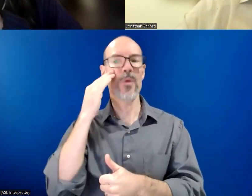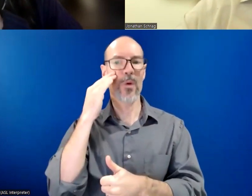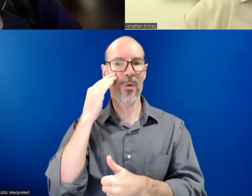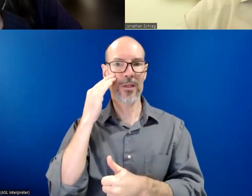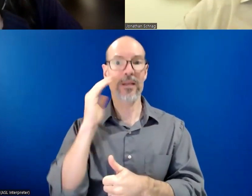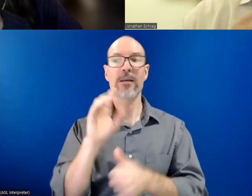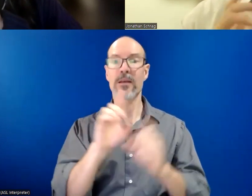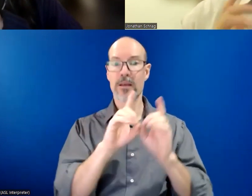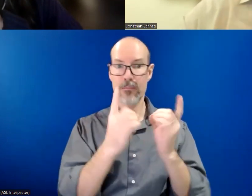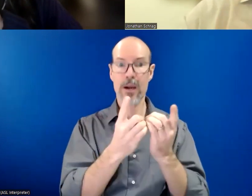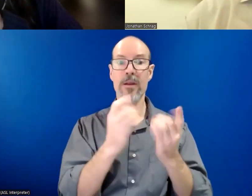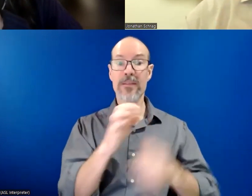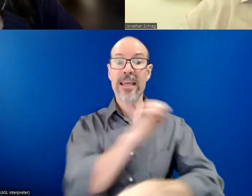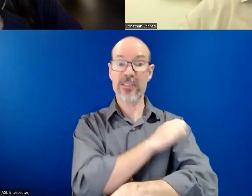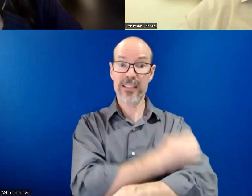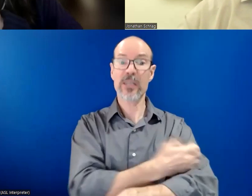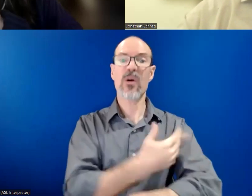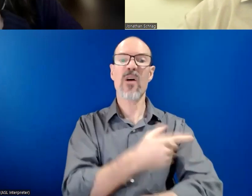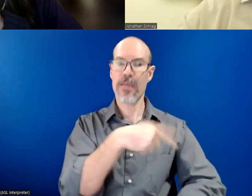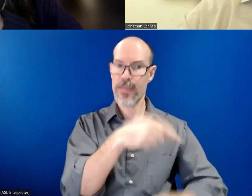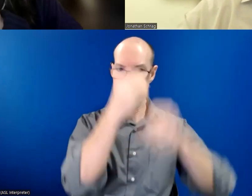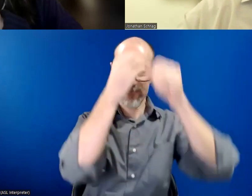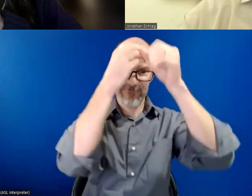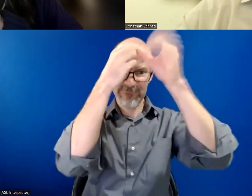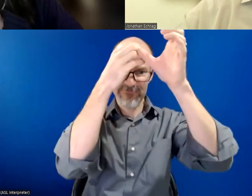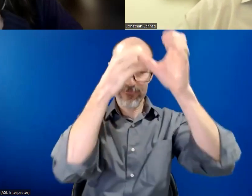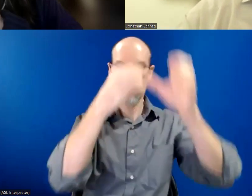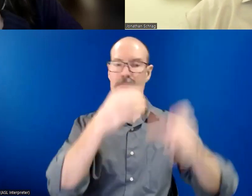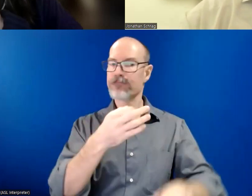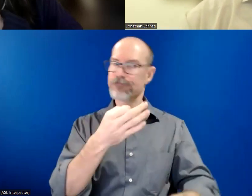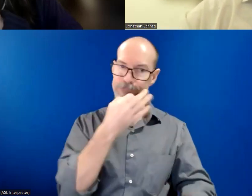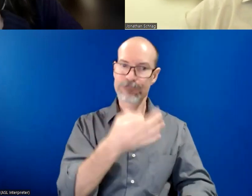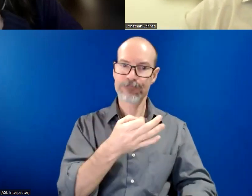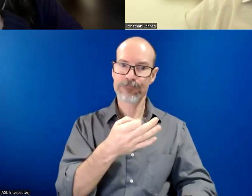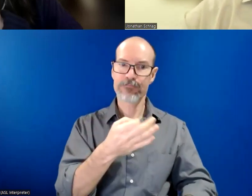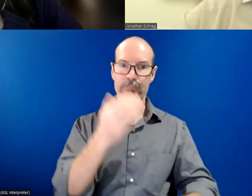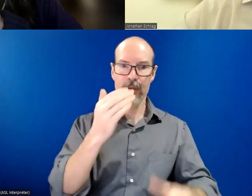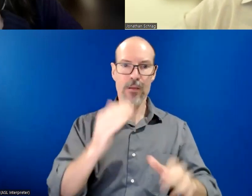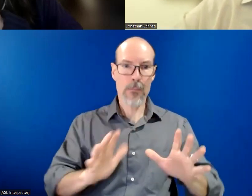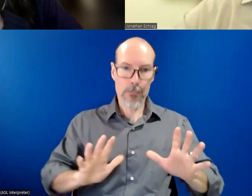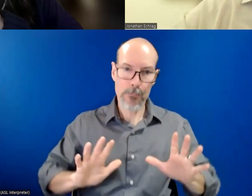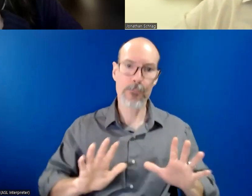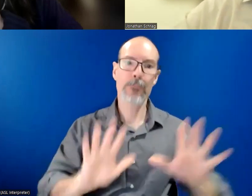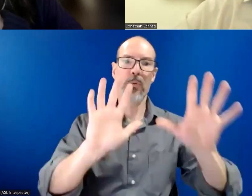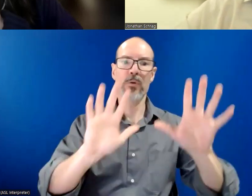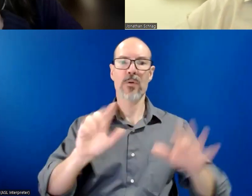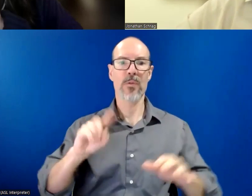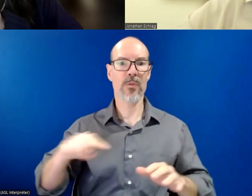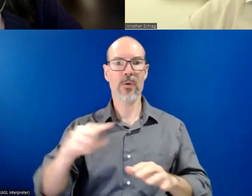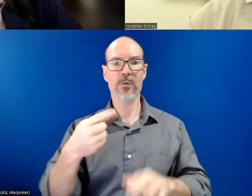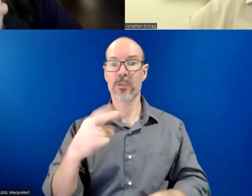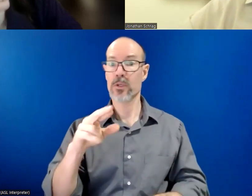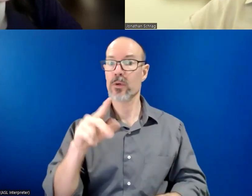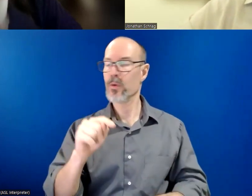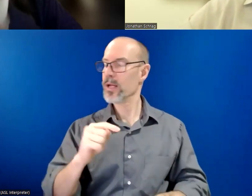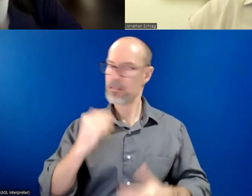are the gurus who are really pushing, the experts who are really pushing the implementation grants.